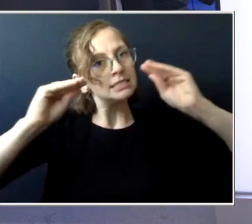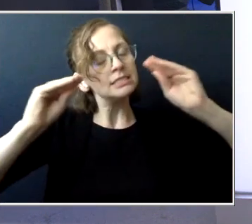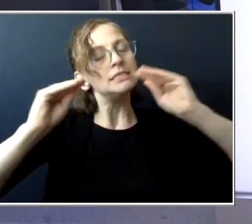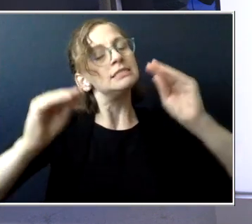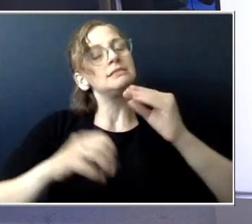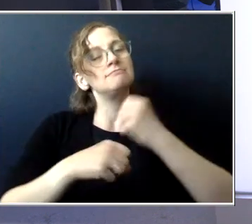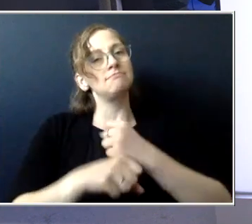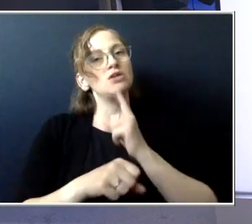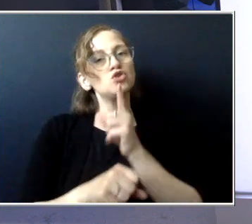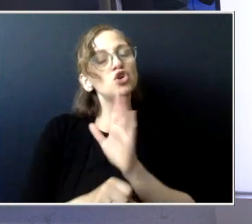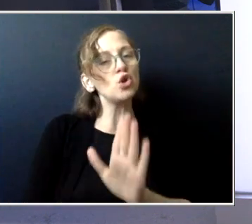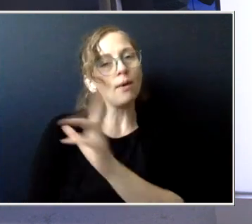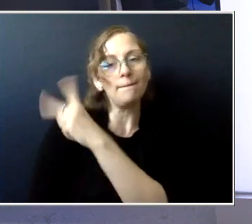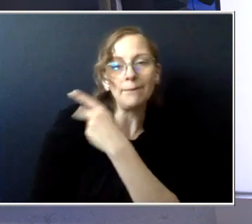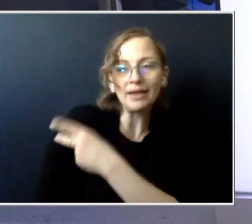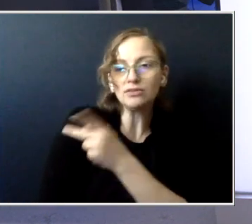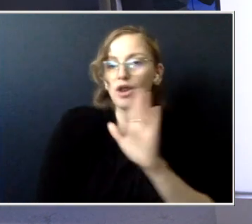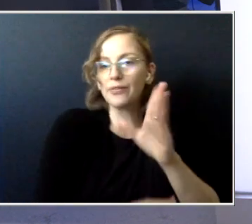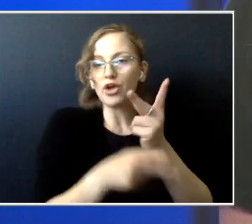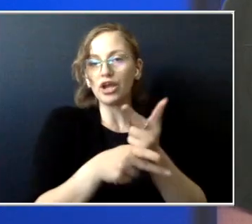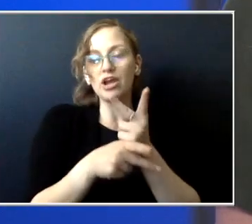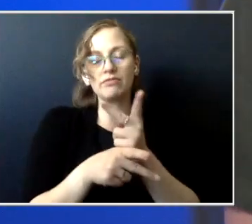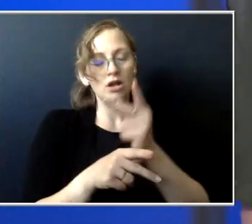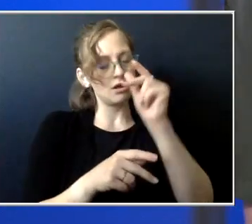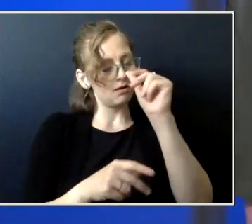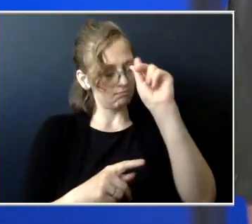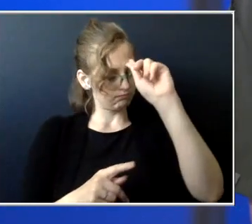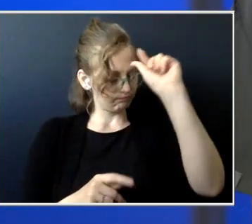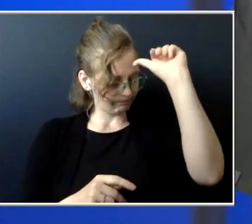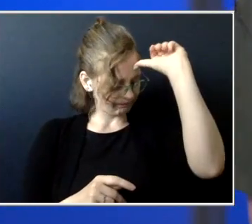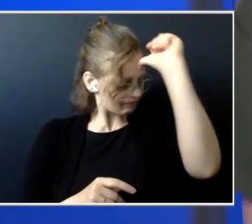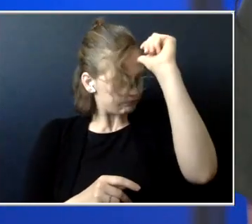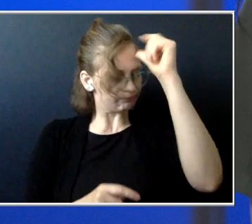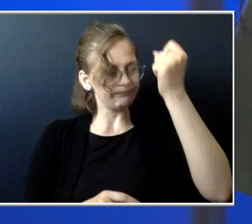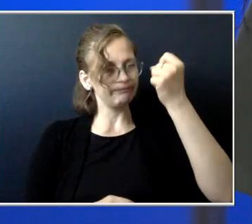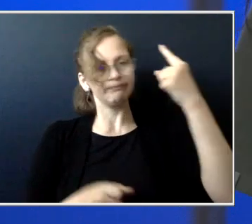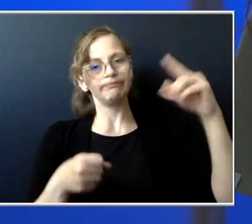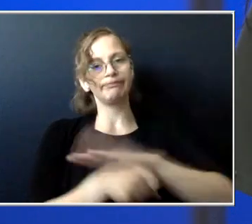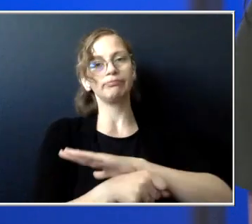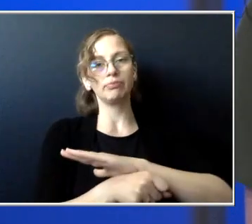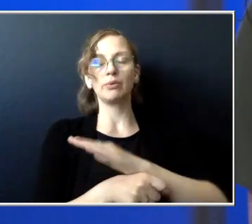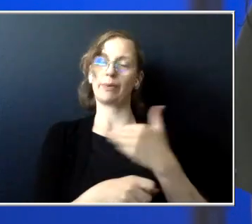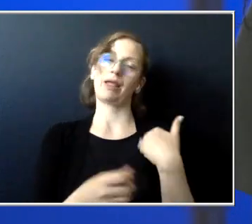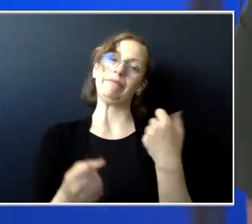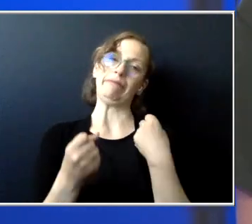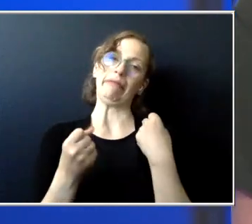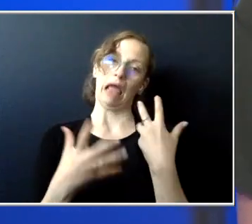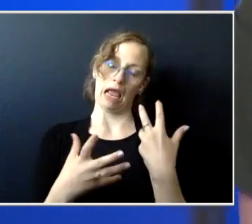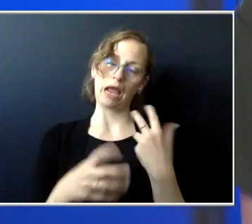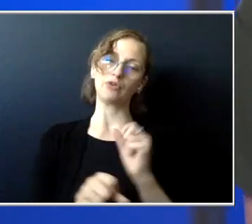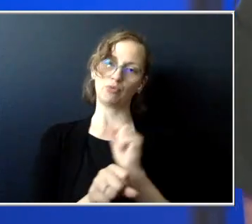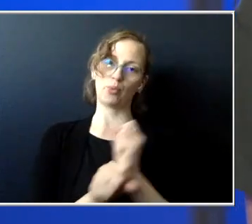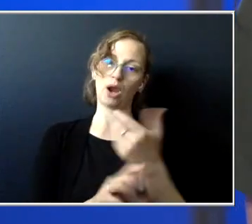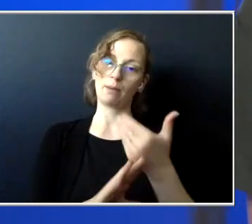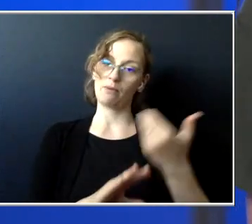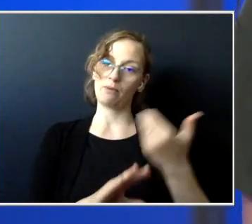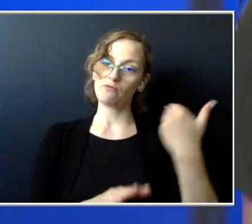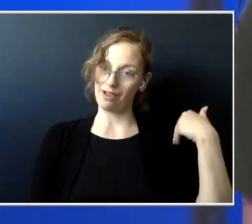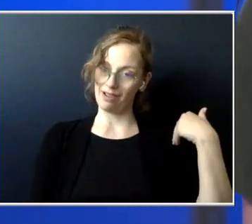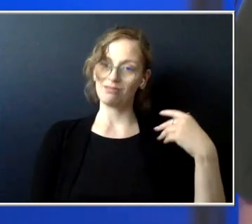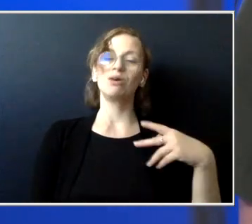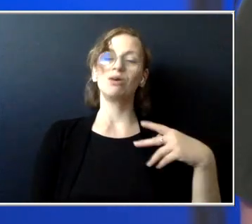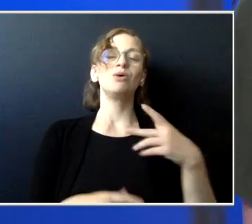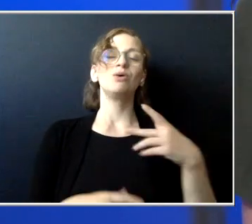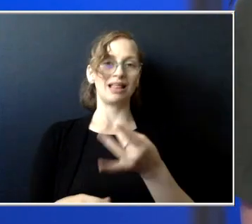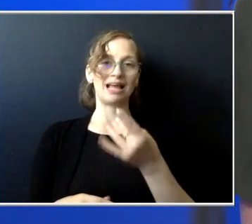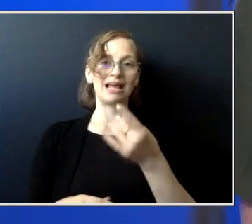it? There's a lot ahead of time. We really like to meet patients, as often as possible. Sometimes patients are really